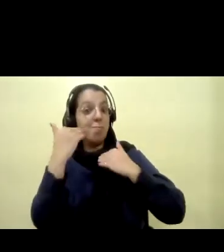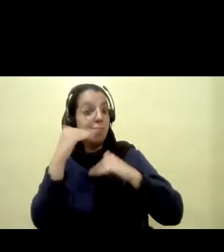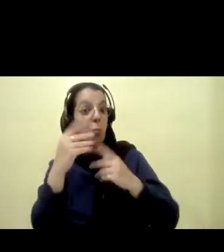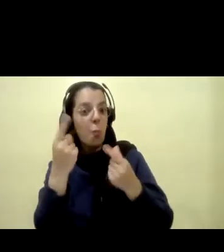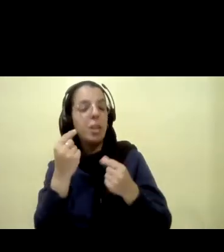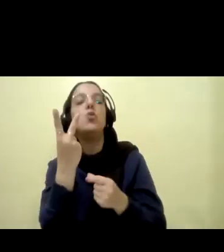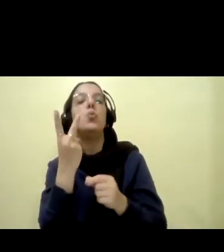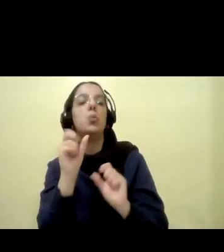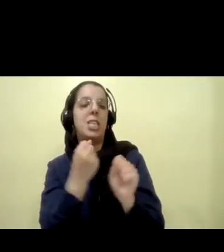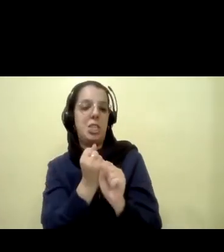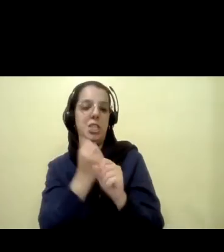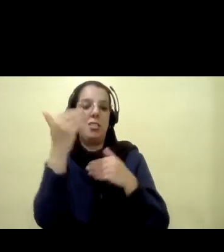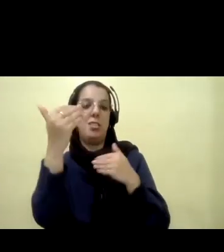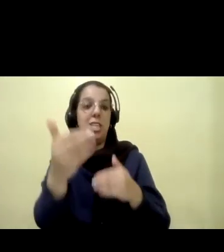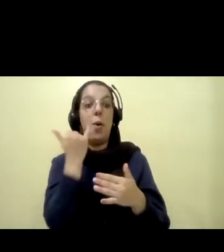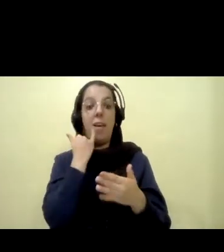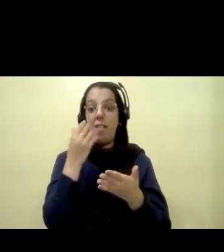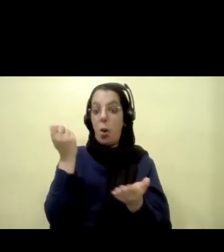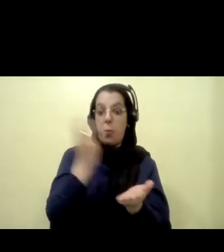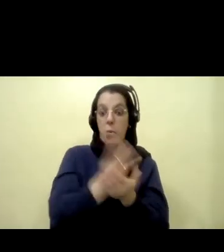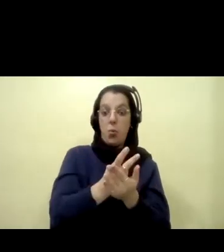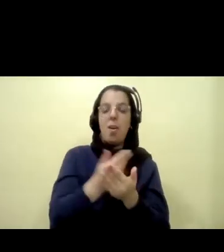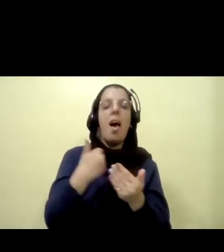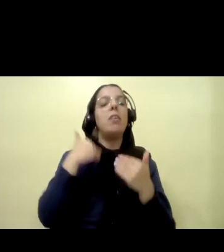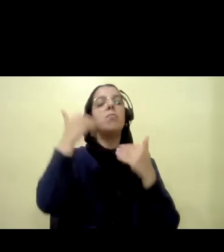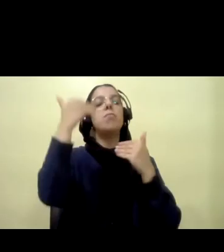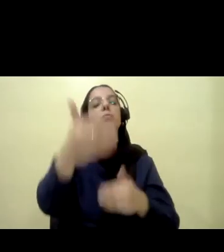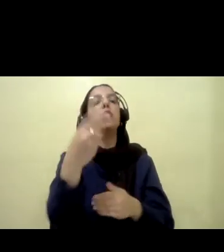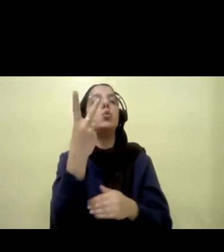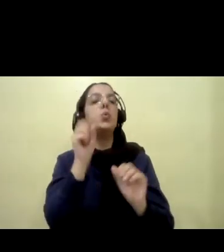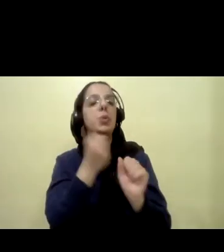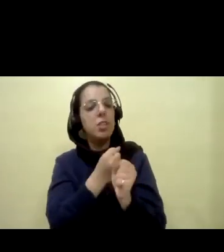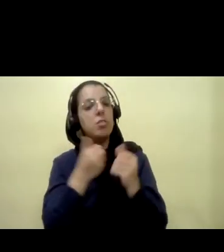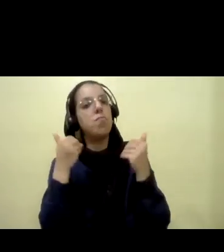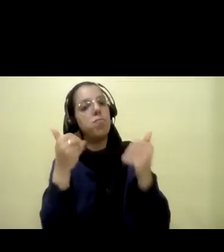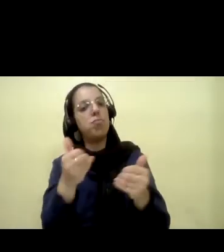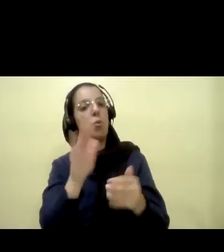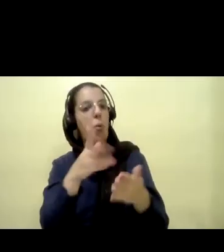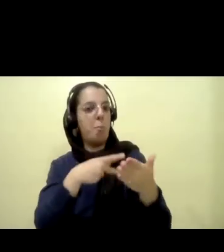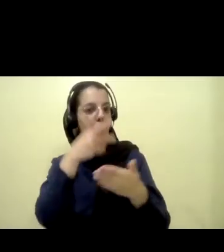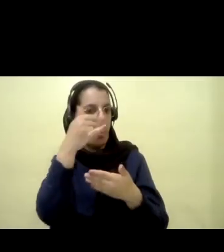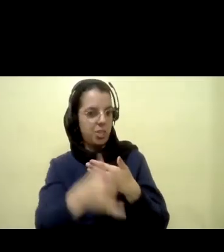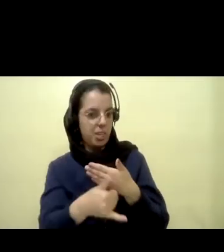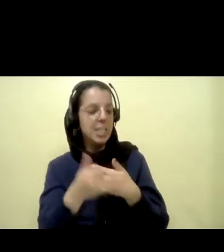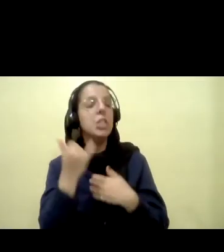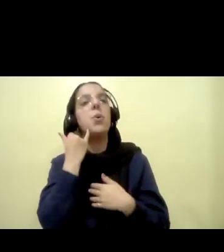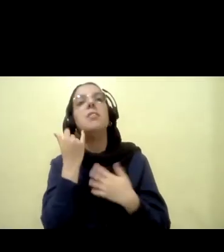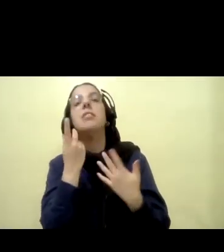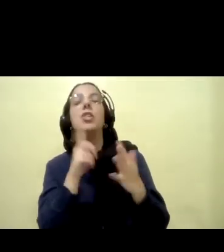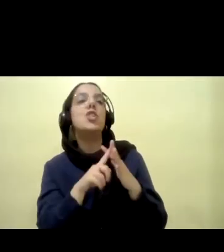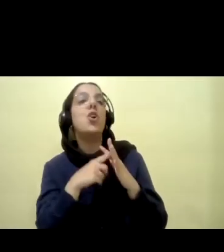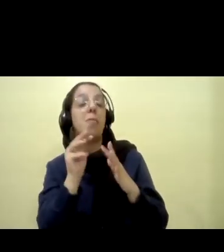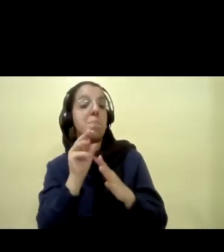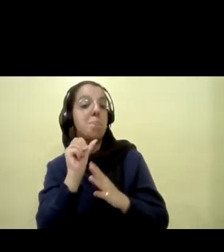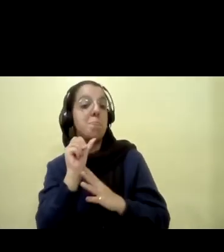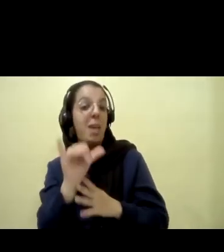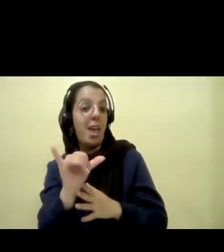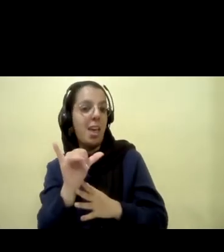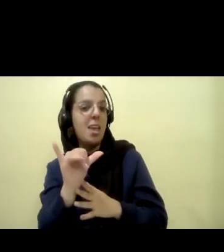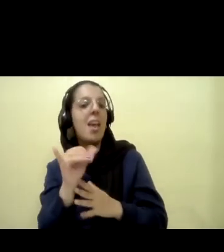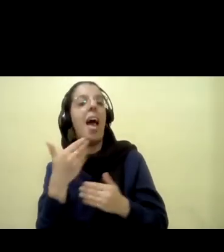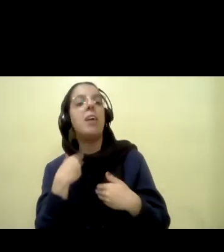if you actually get the funding then, and go up to 2 years after